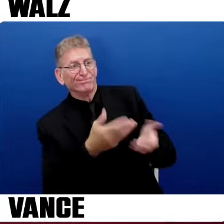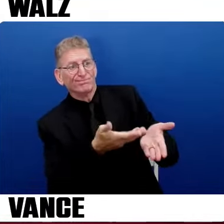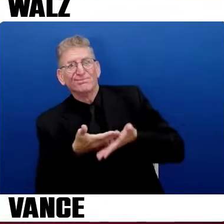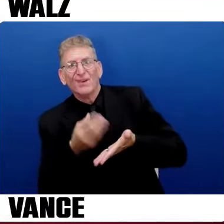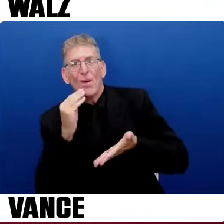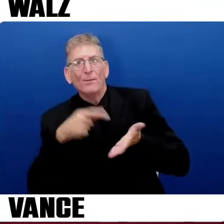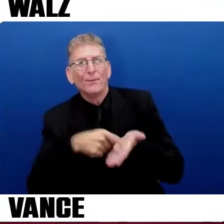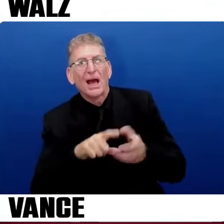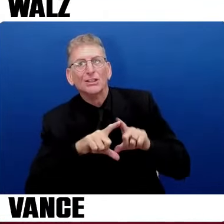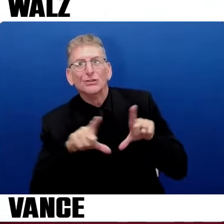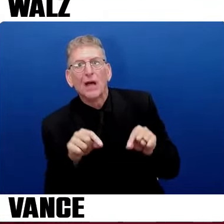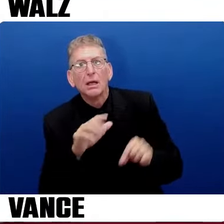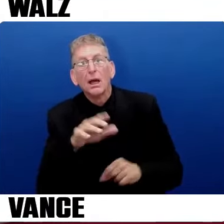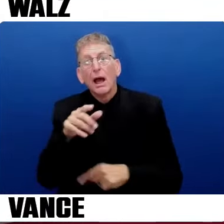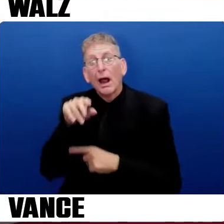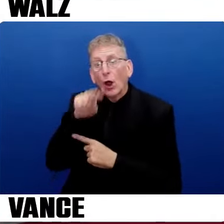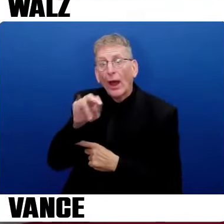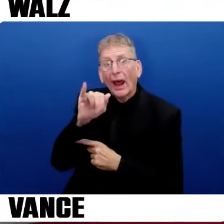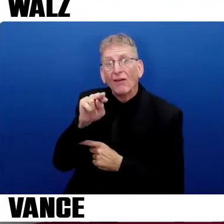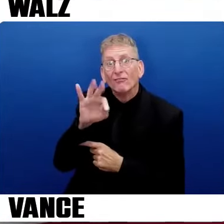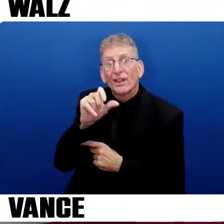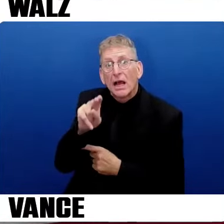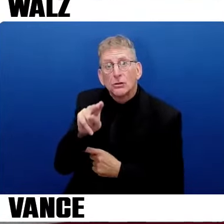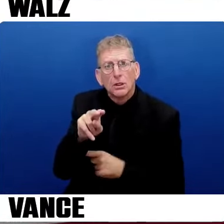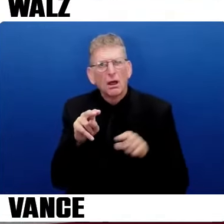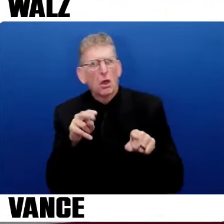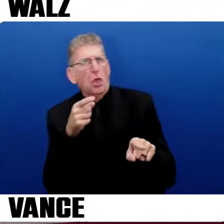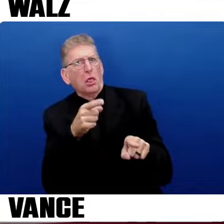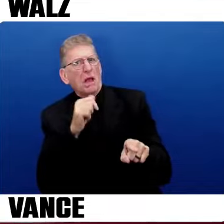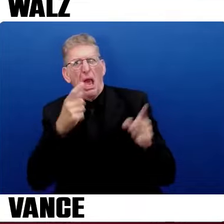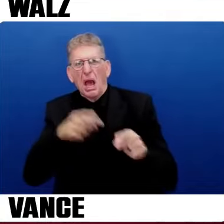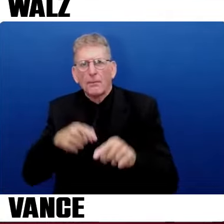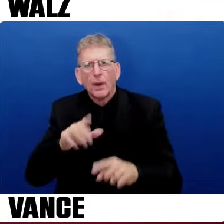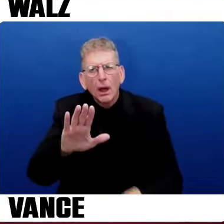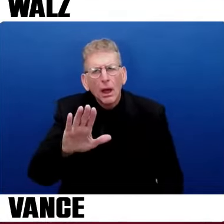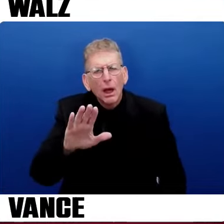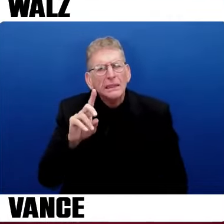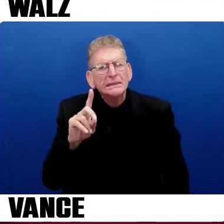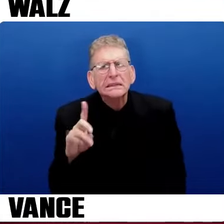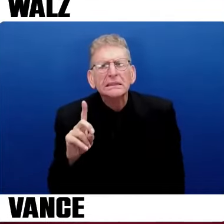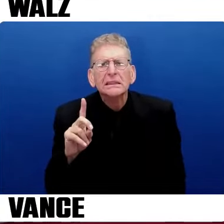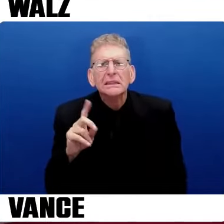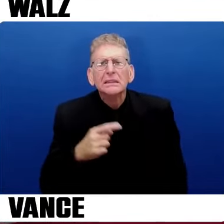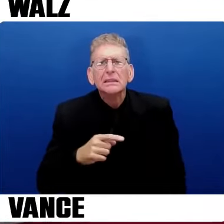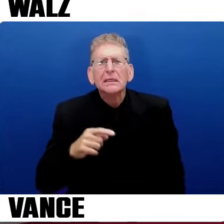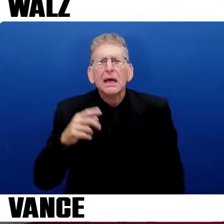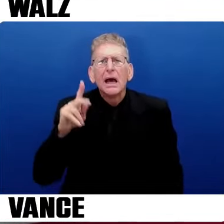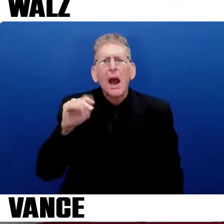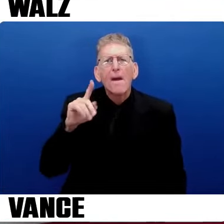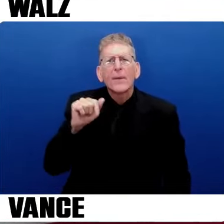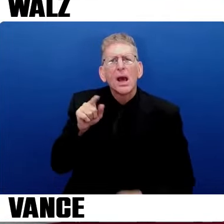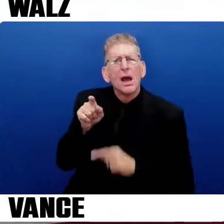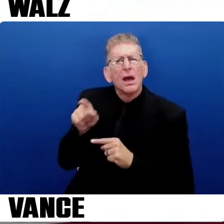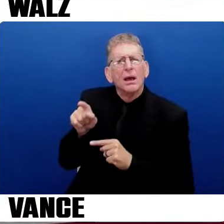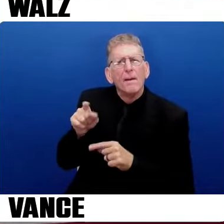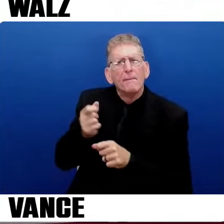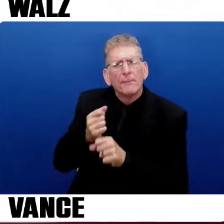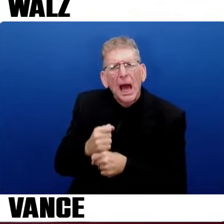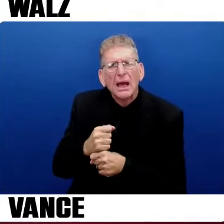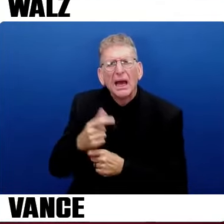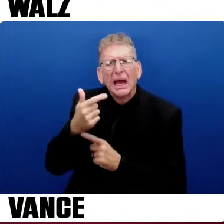has made gas, groceries, and housing unaffordable for American citizens. I was raised by a woman who would sometimes go into